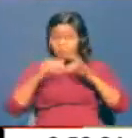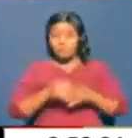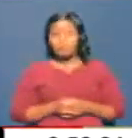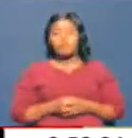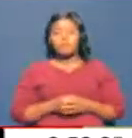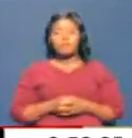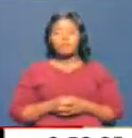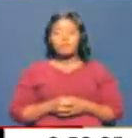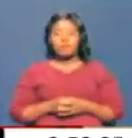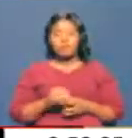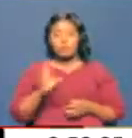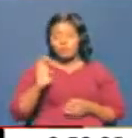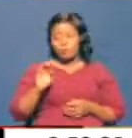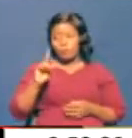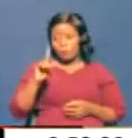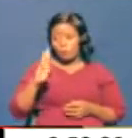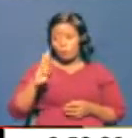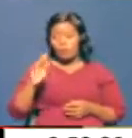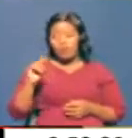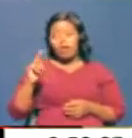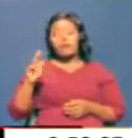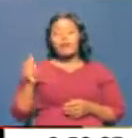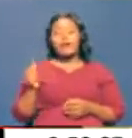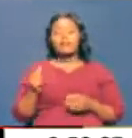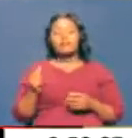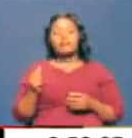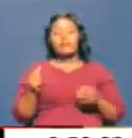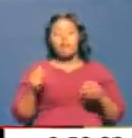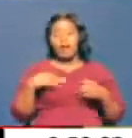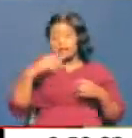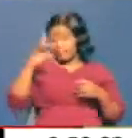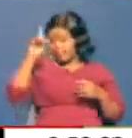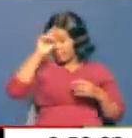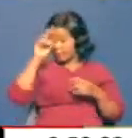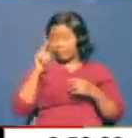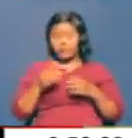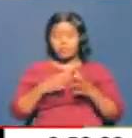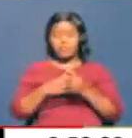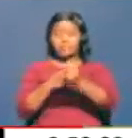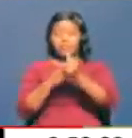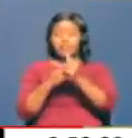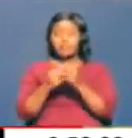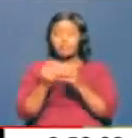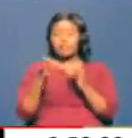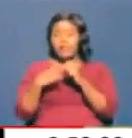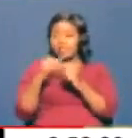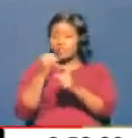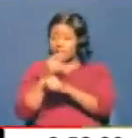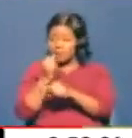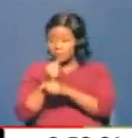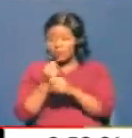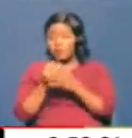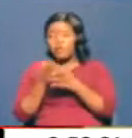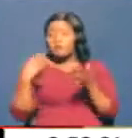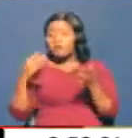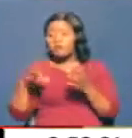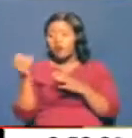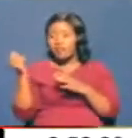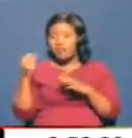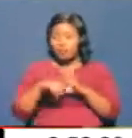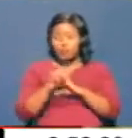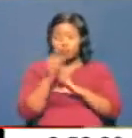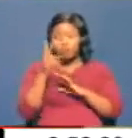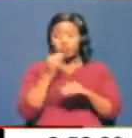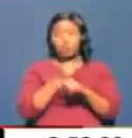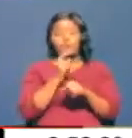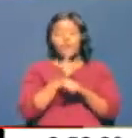Elbana Hassan gave Egypt an early lead in the 8th minute before Mohamed Hamar added a second 2 minutes later. Mali proved